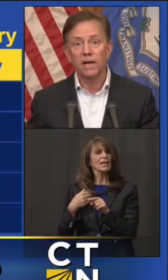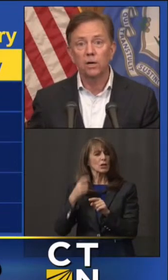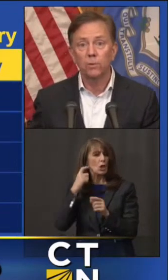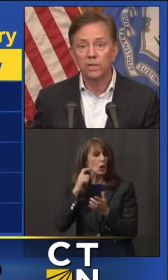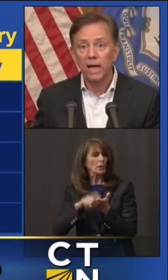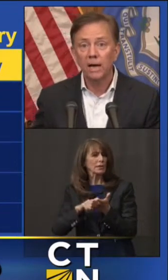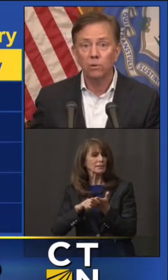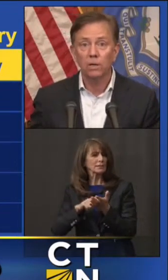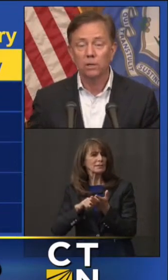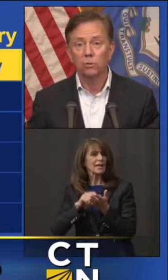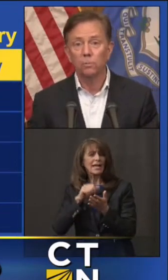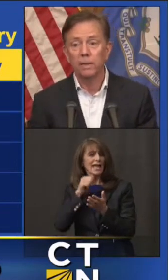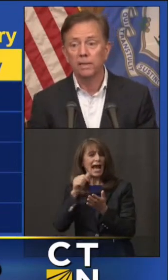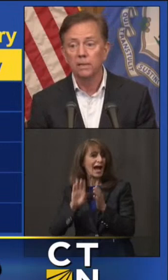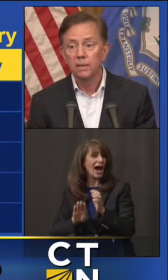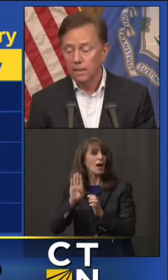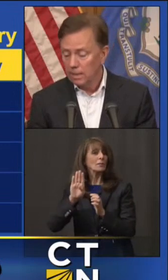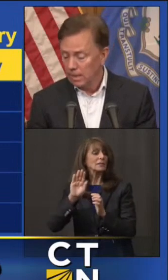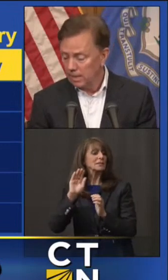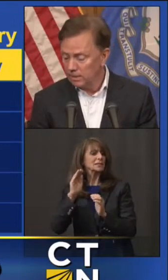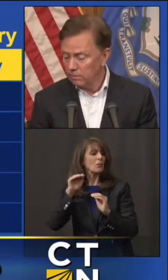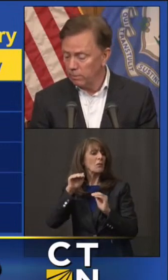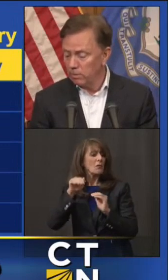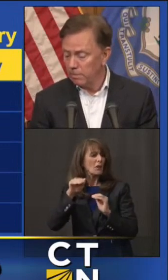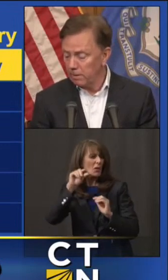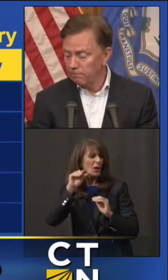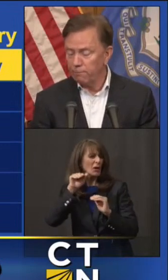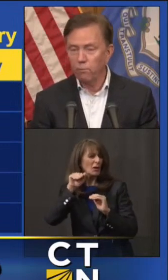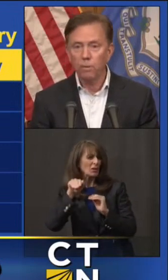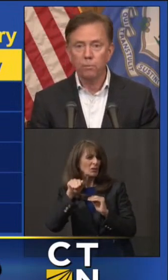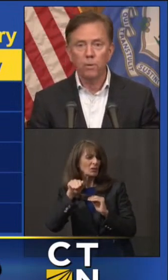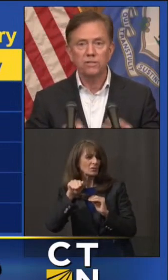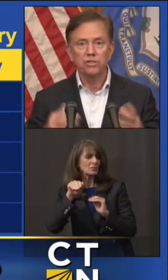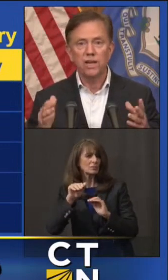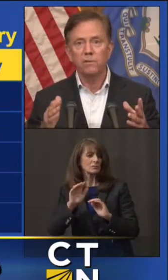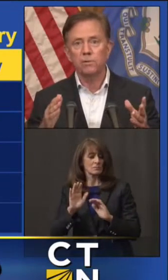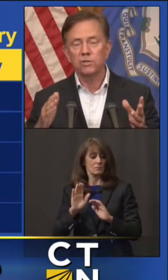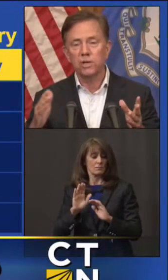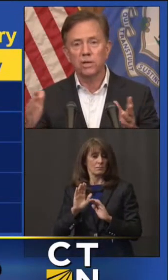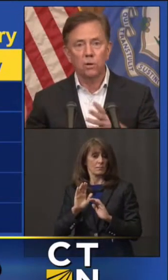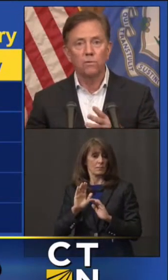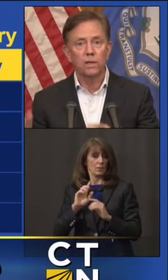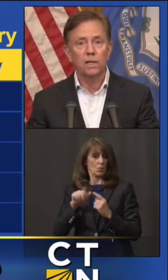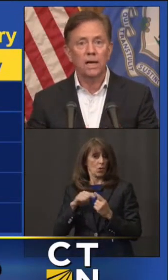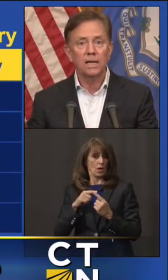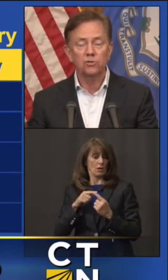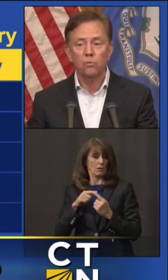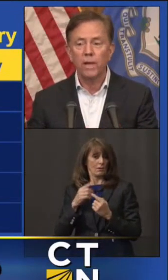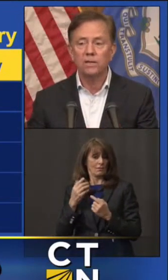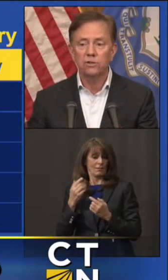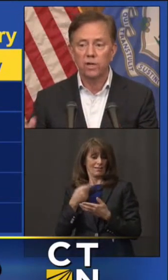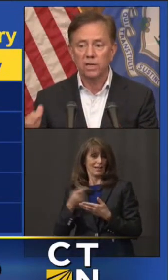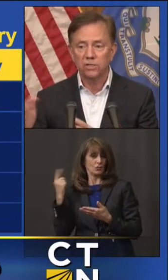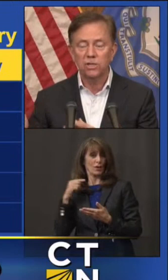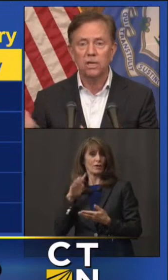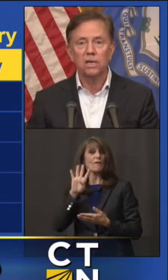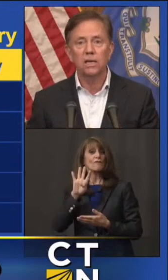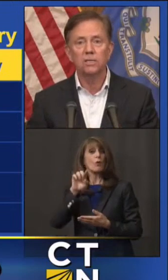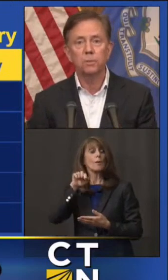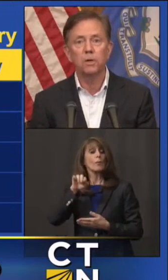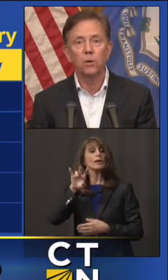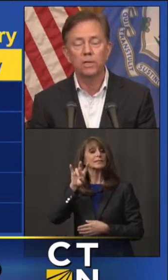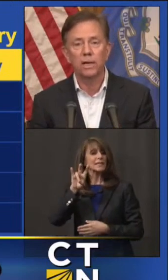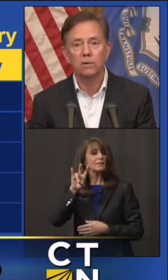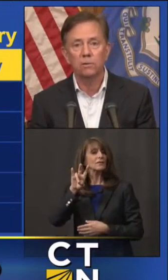fact going down a little bit. And we were about 4.7% over the last week, so you can see it's